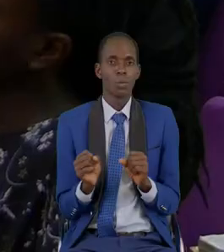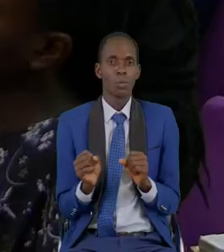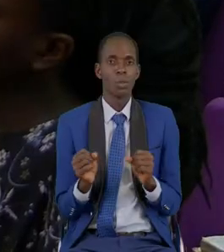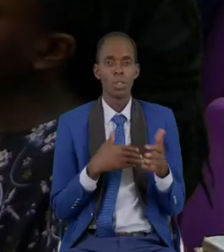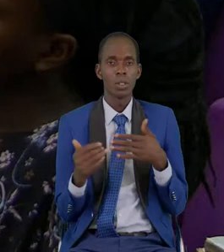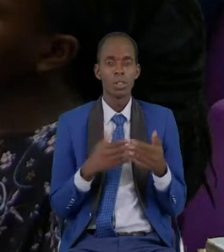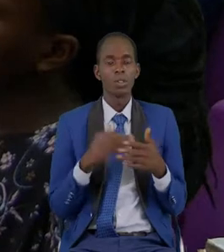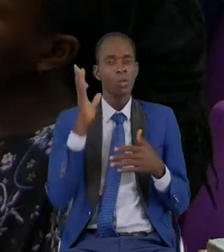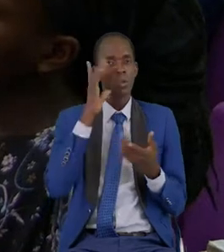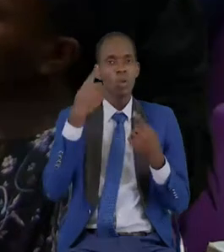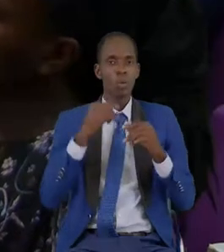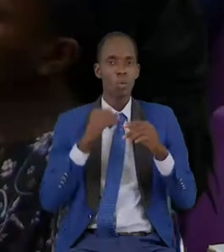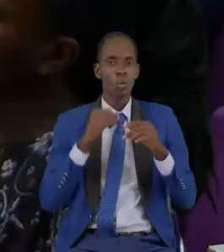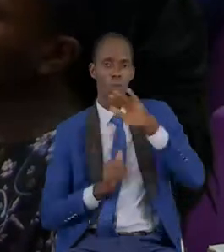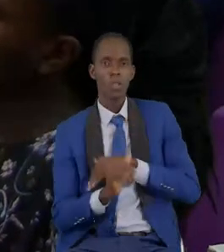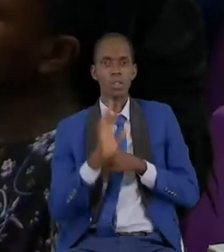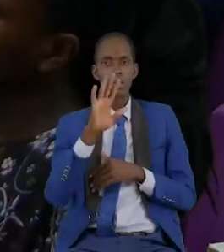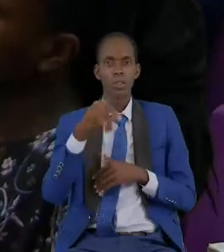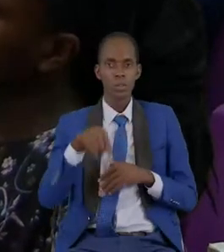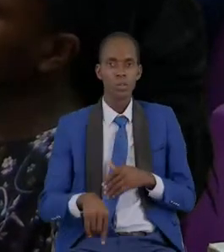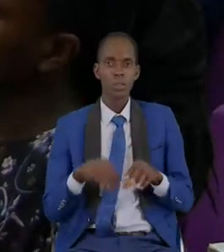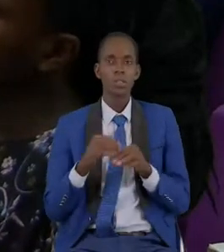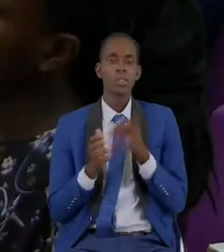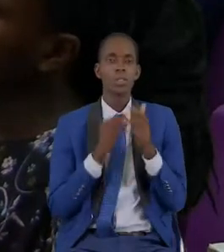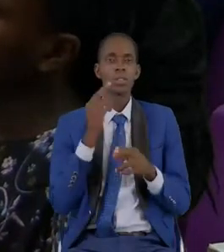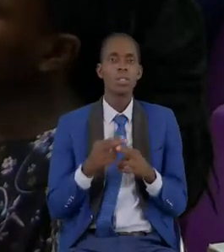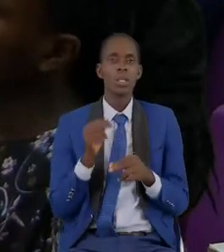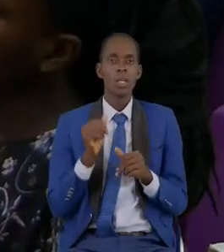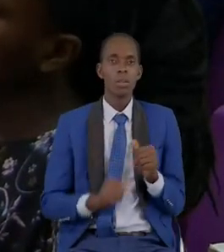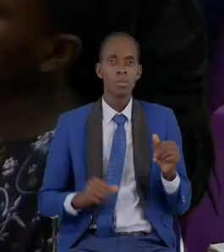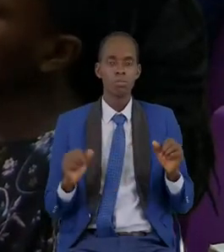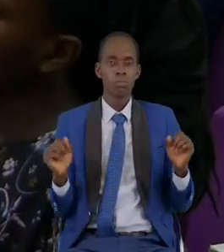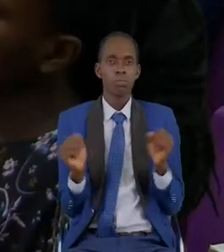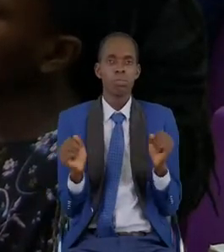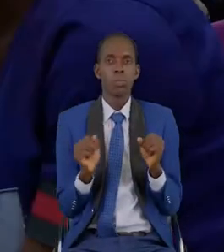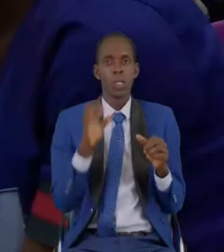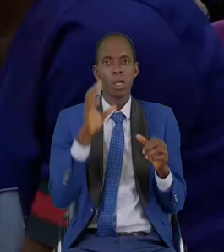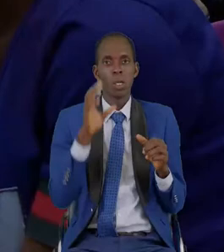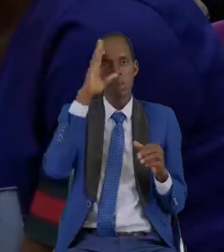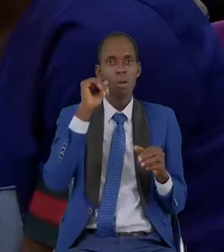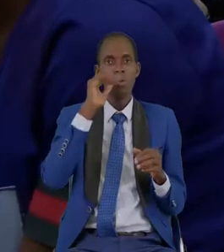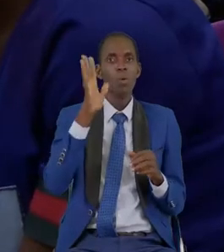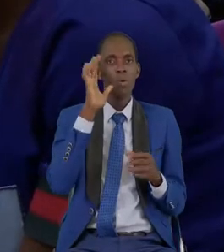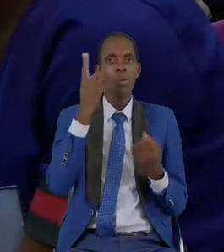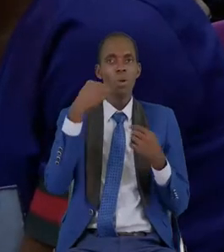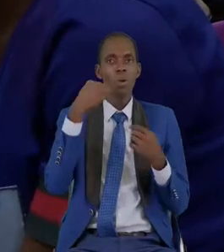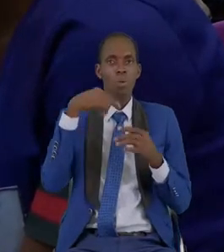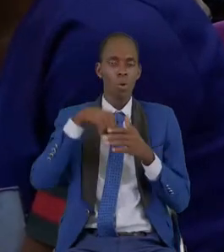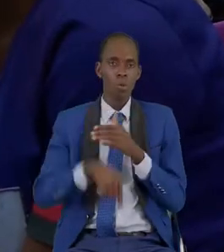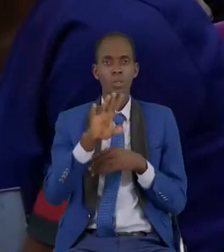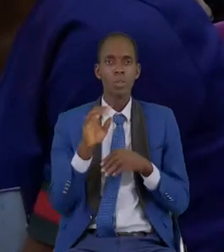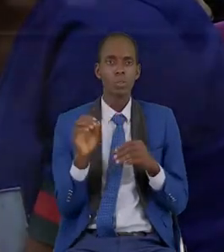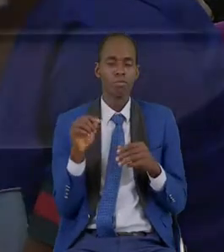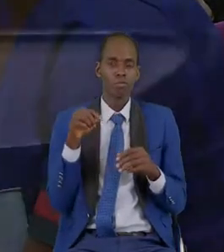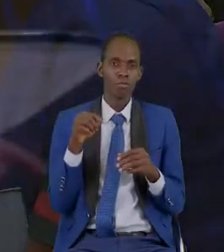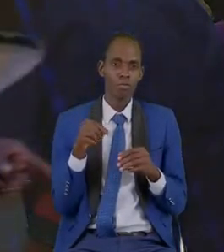feet. Every threatening man or woman will come under your feet. And you will